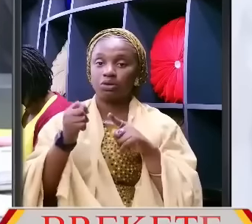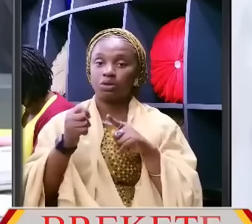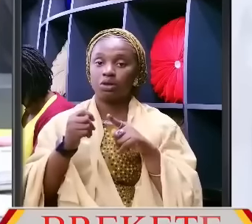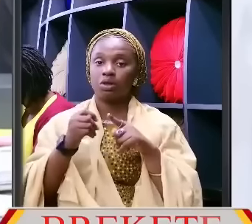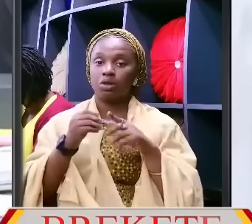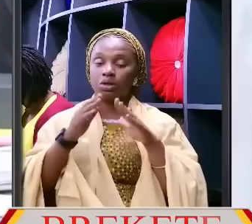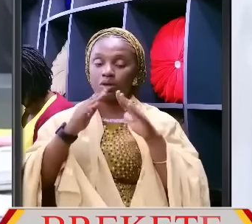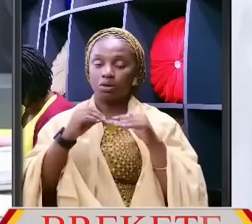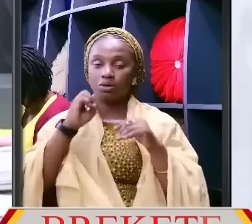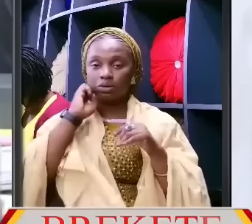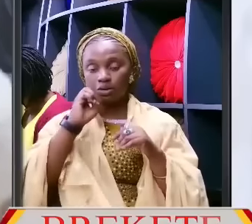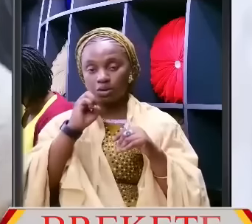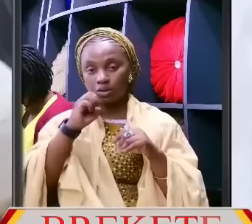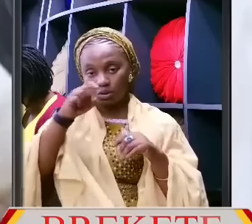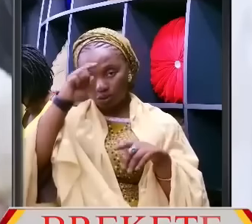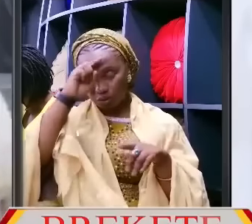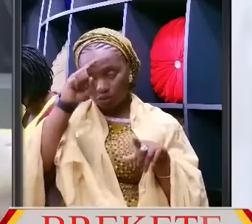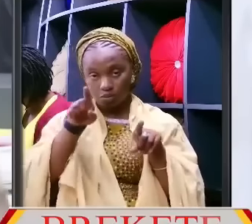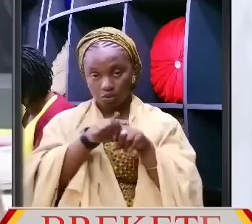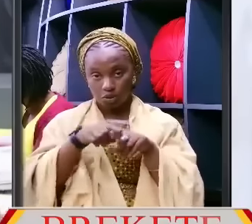built.